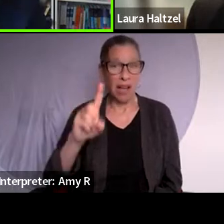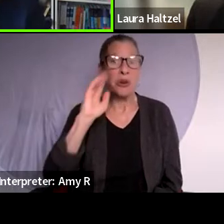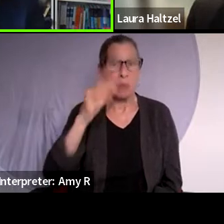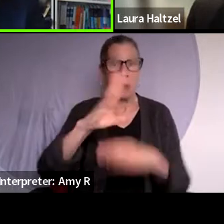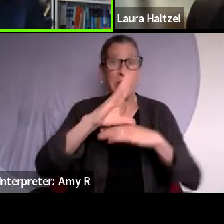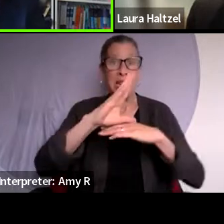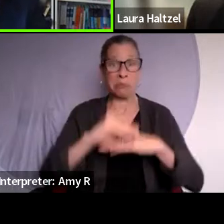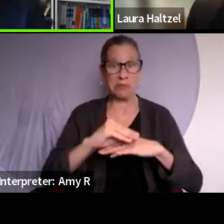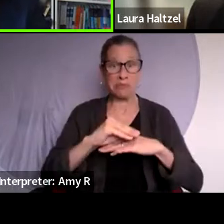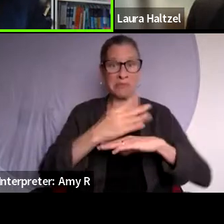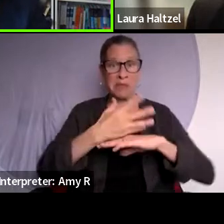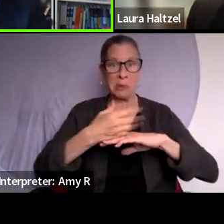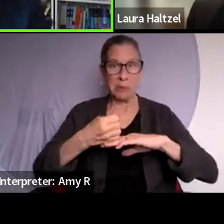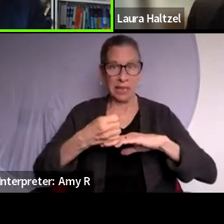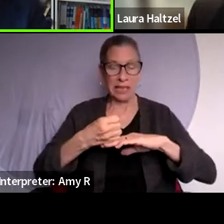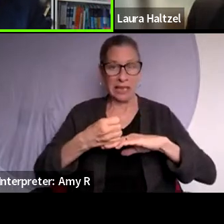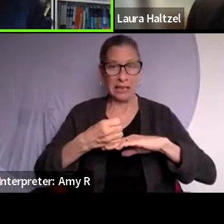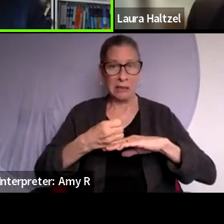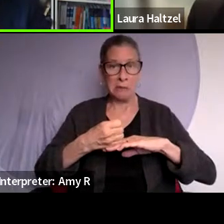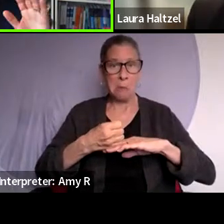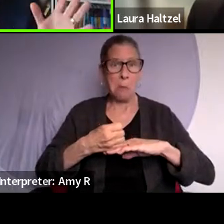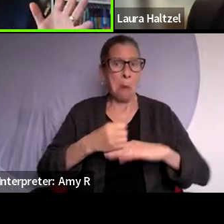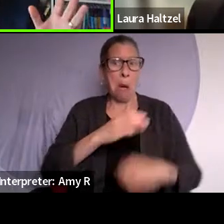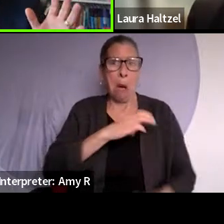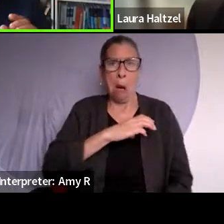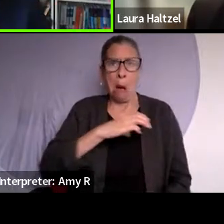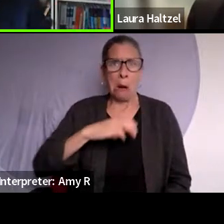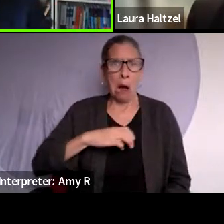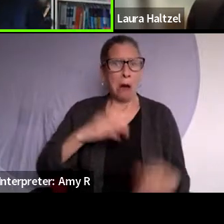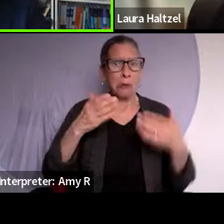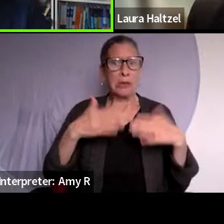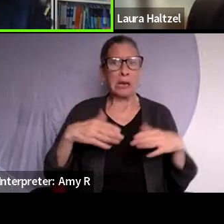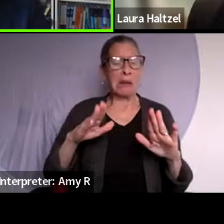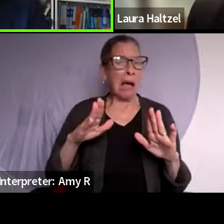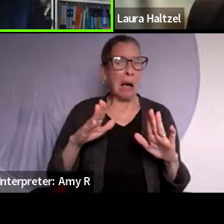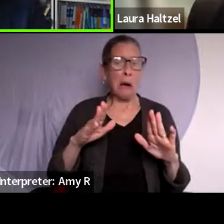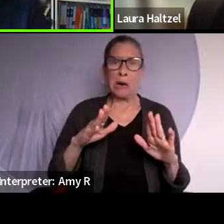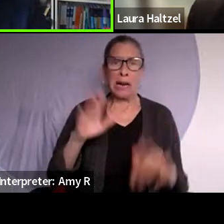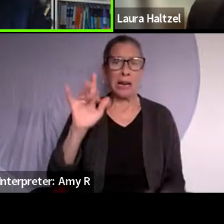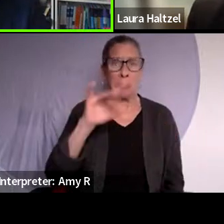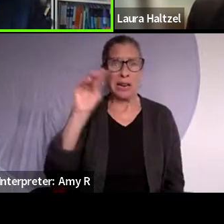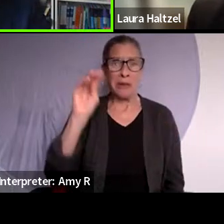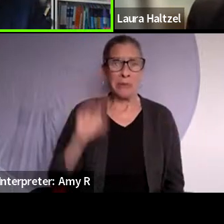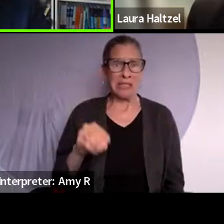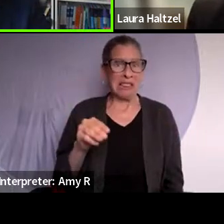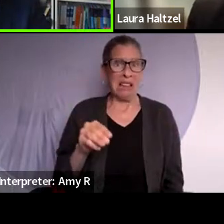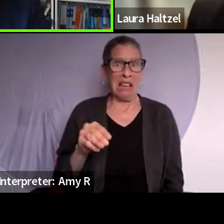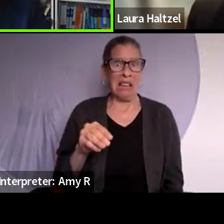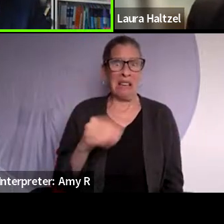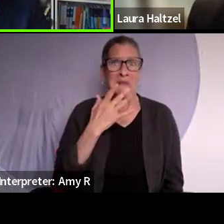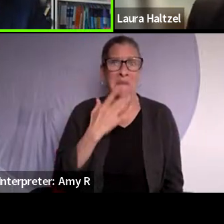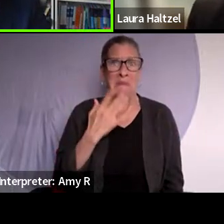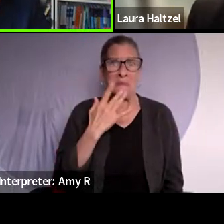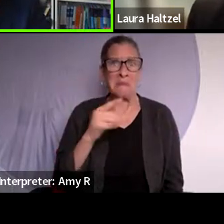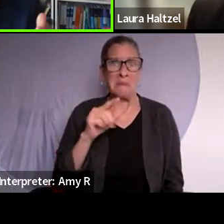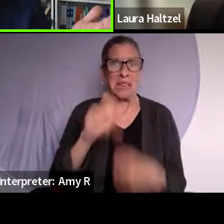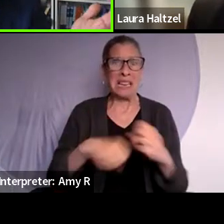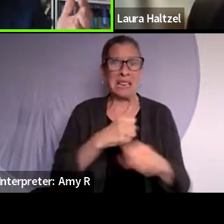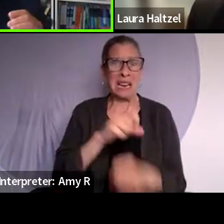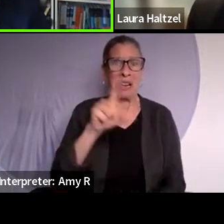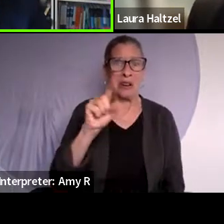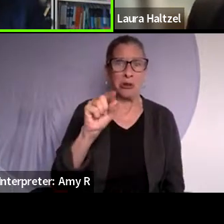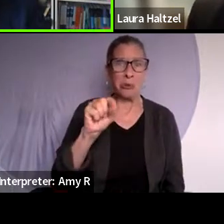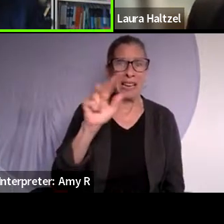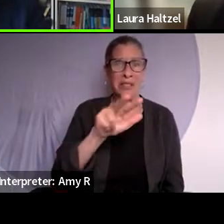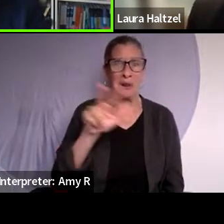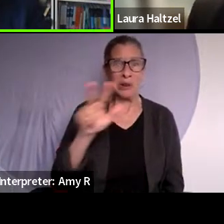I personally can't see Congress letting, you know, beneficiaries get a 25% haircut in 2033. But then again, we